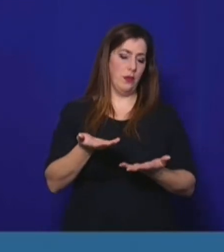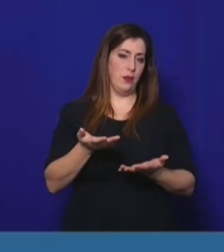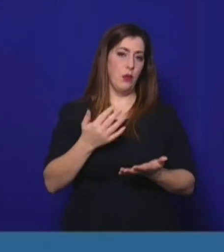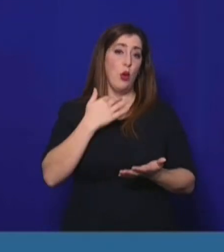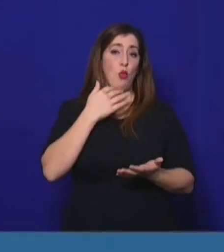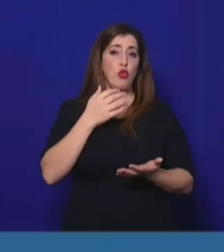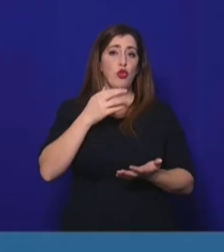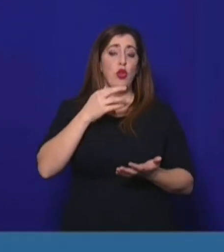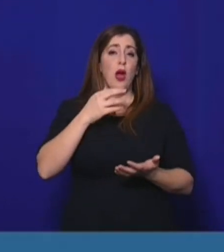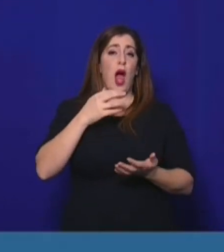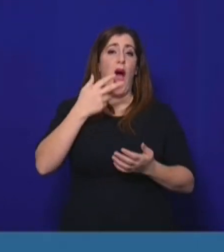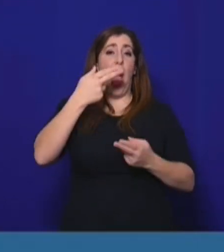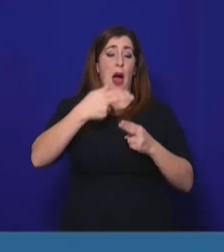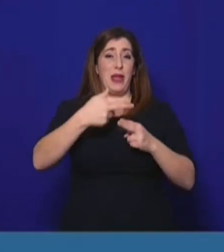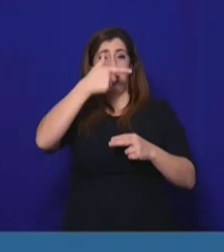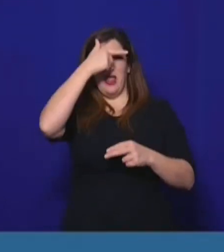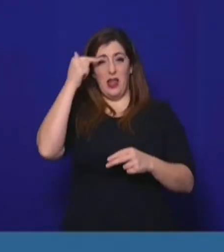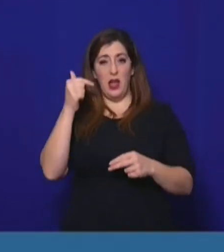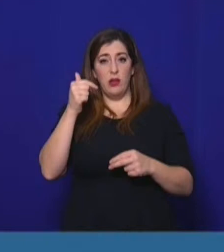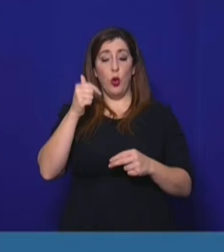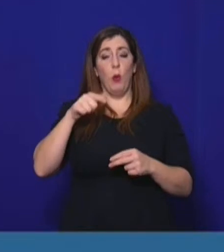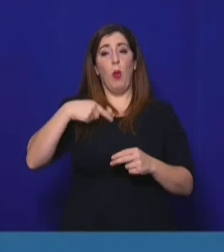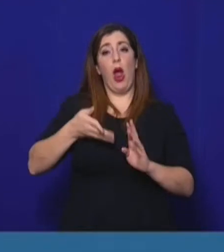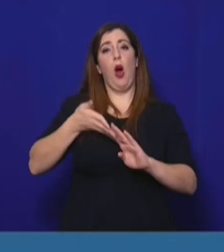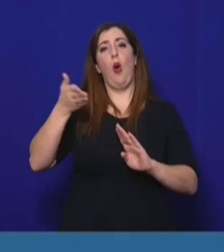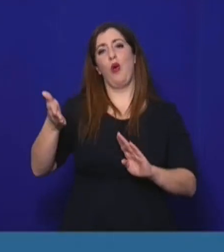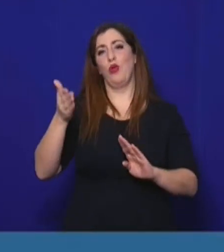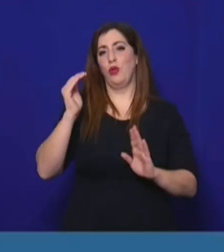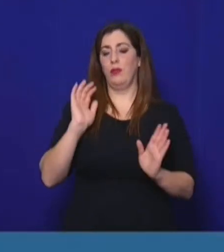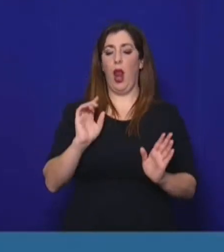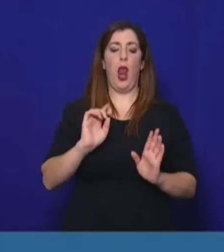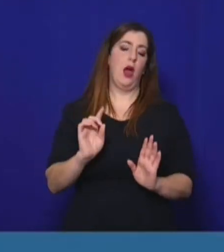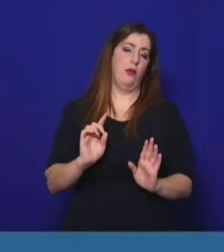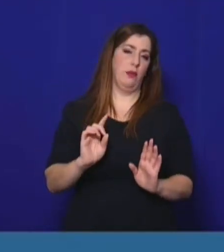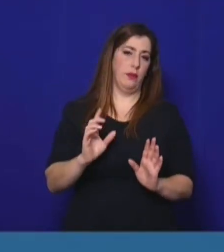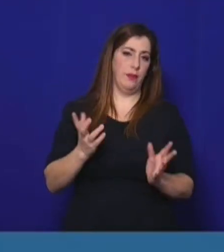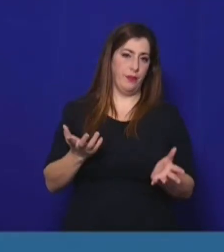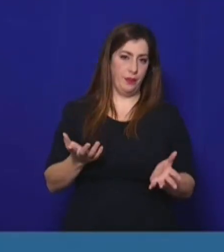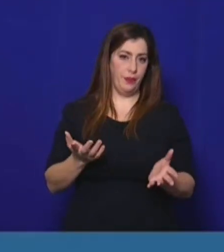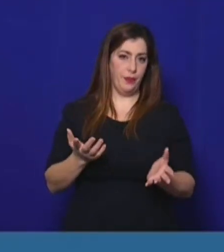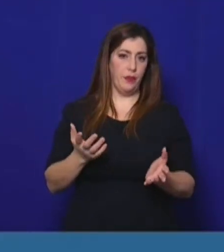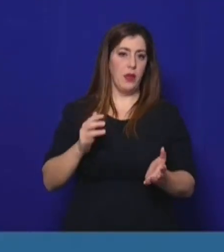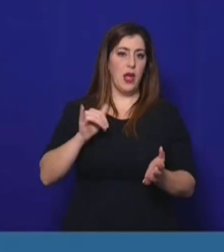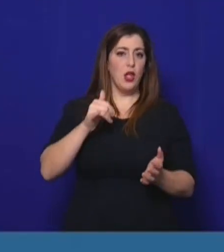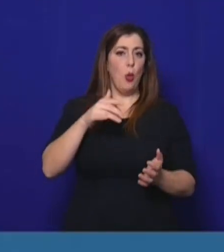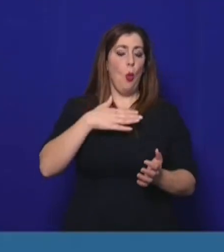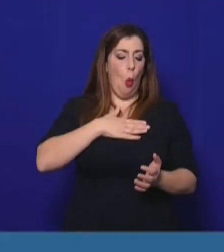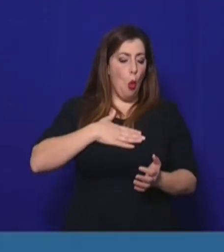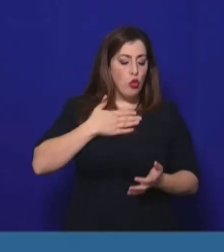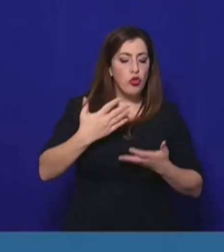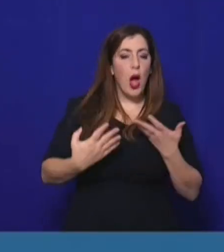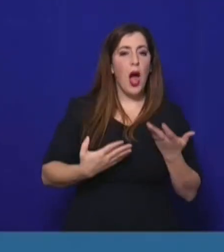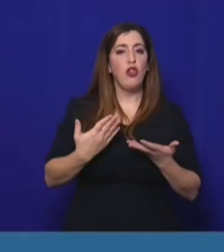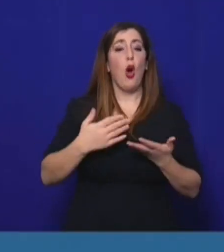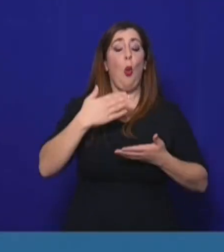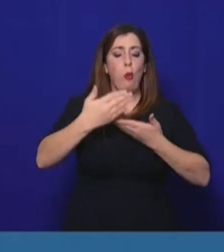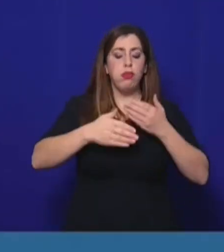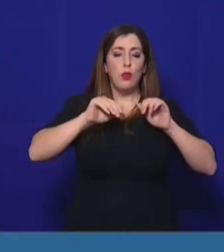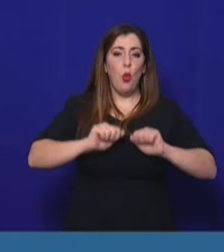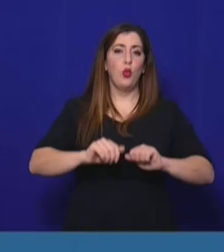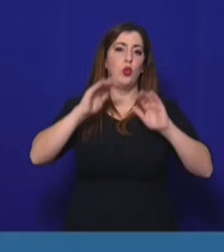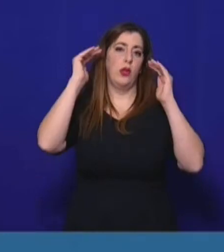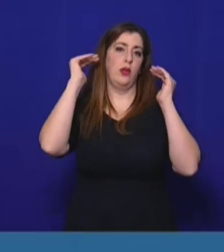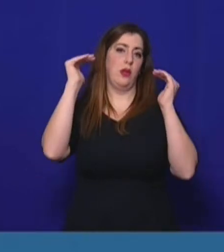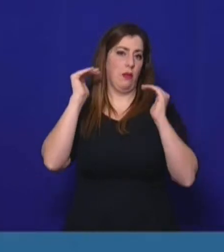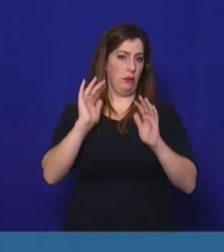dawk il-każijiet li simptomatiċi u importanti li min ikun qed jistenna riżultat għax għandu s-sintomi ma joħroġ sakemm ma jkollu